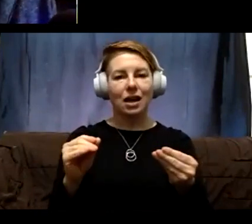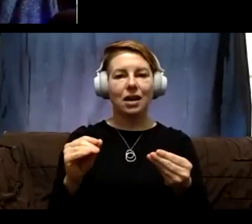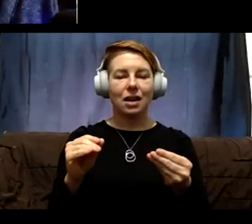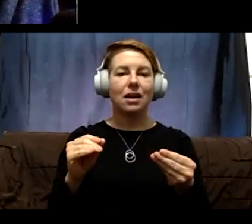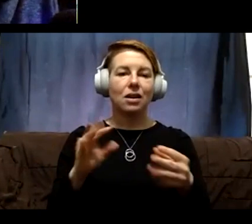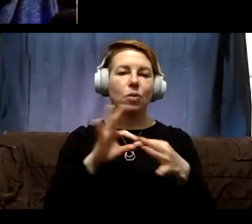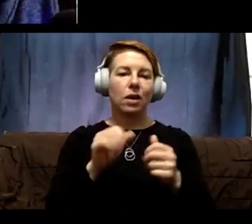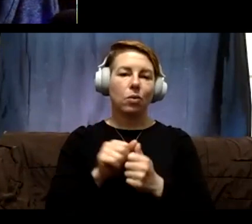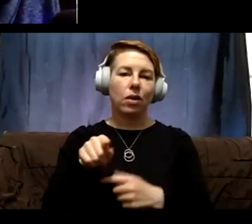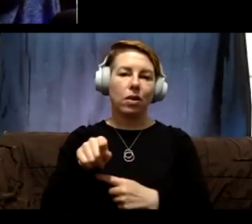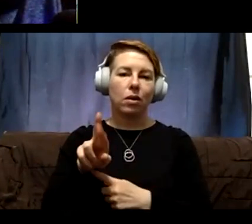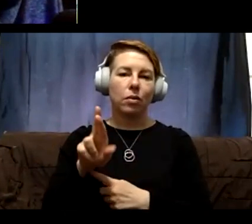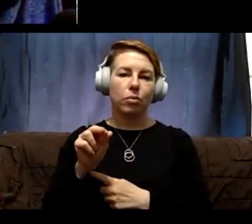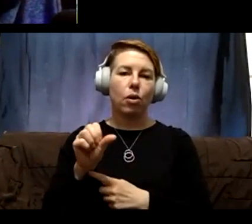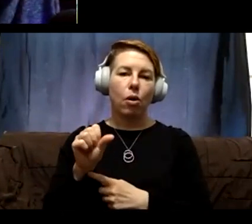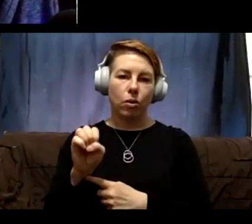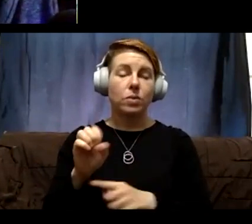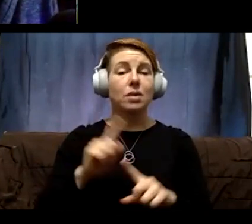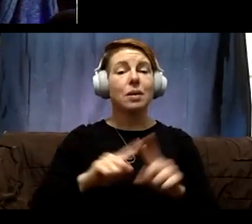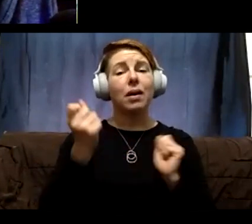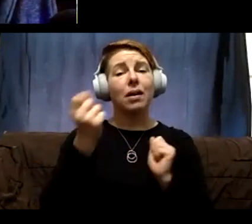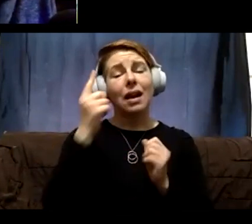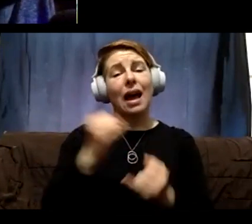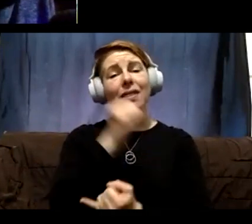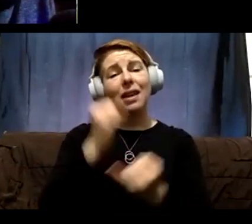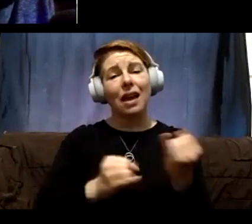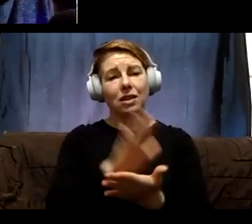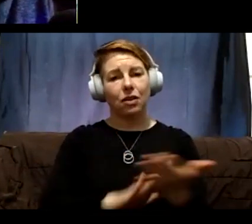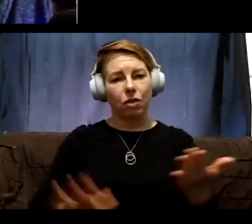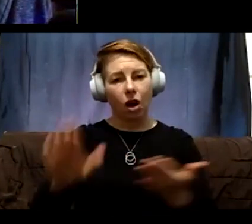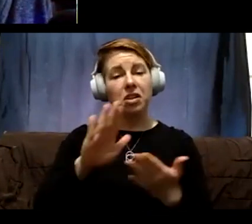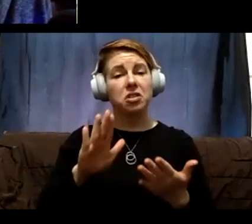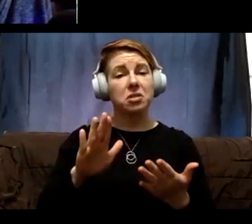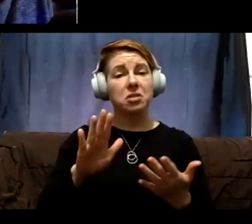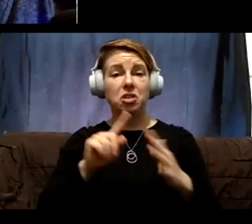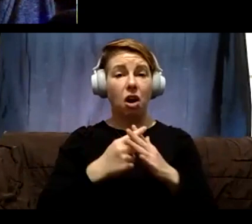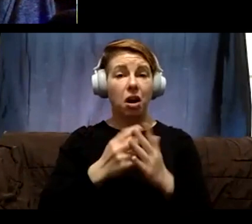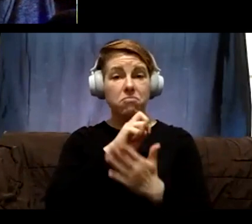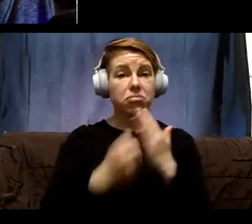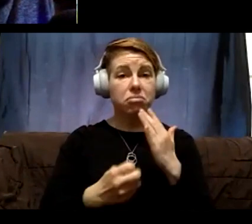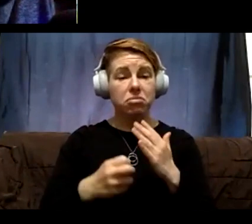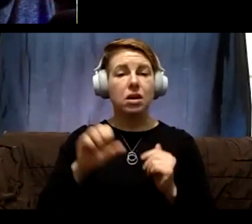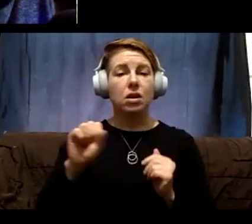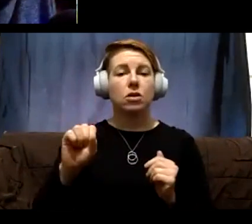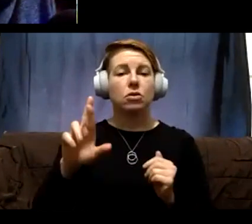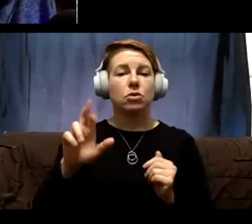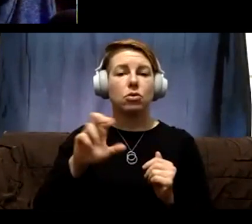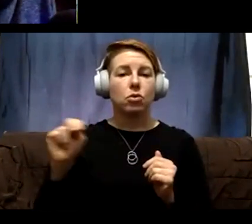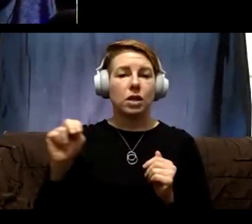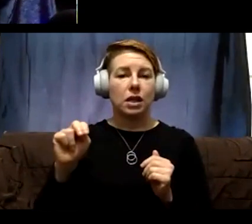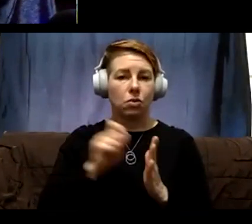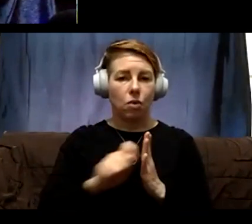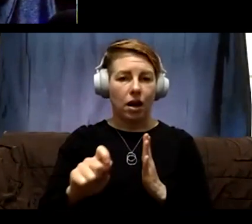fiction. But I had just towards the end of college gotten into screenwriting. It was very late in life